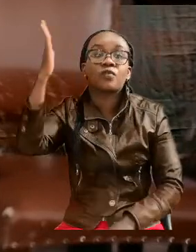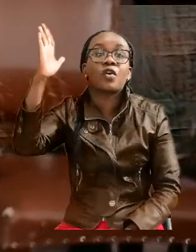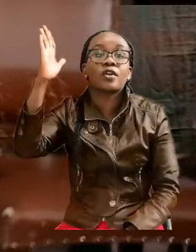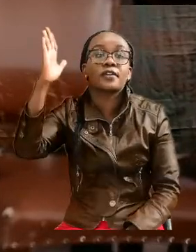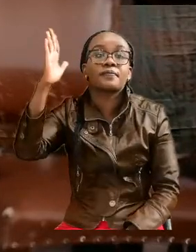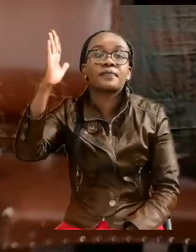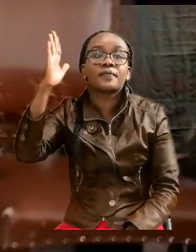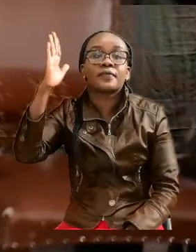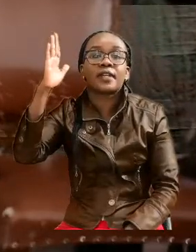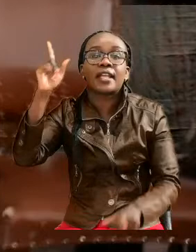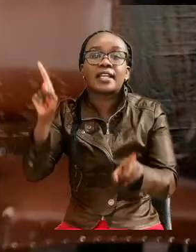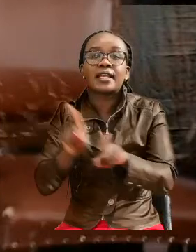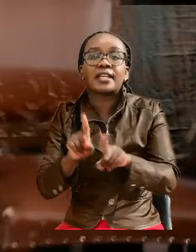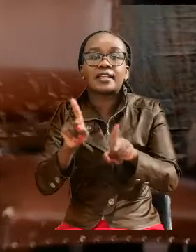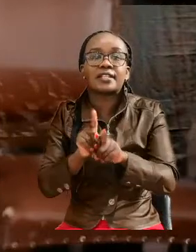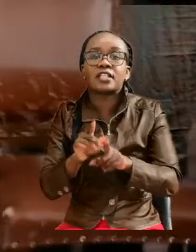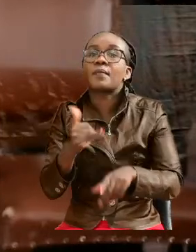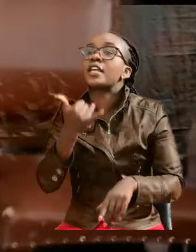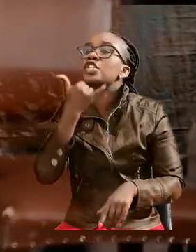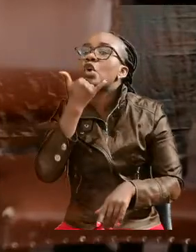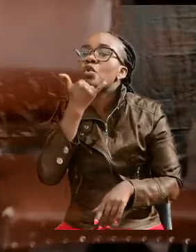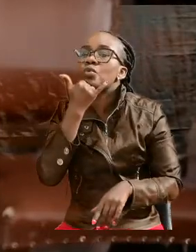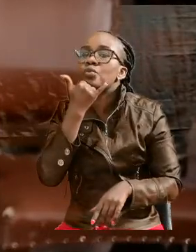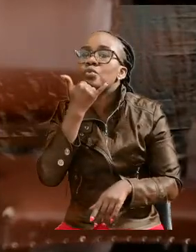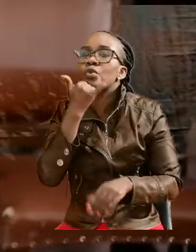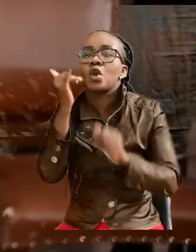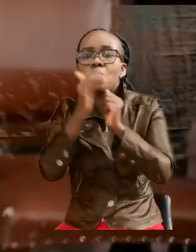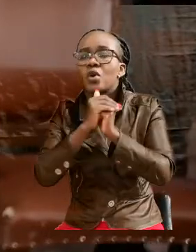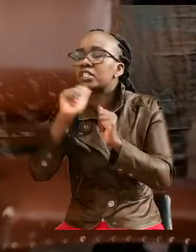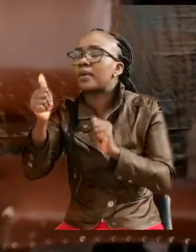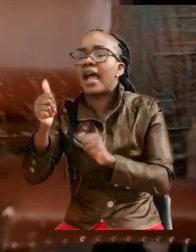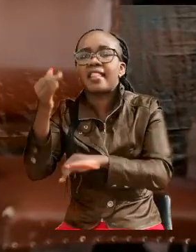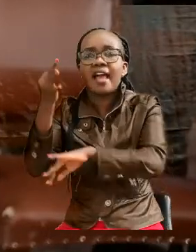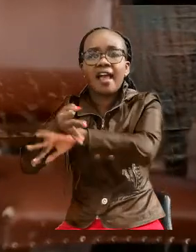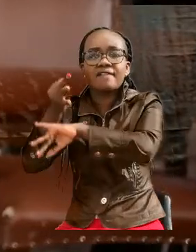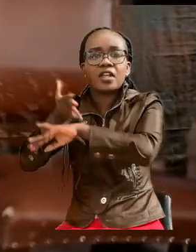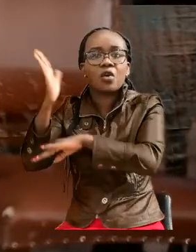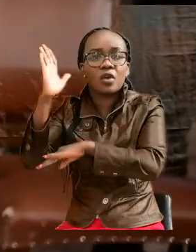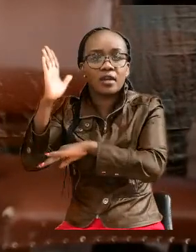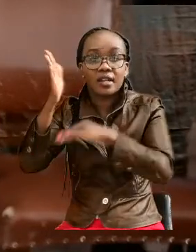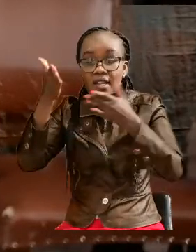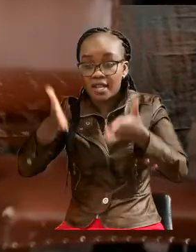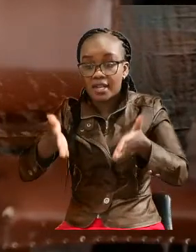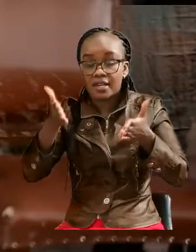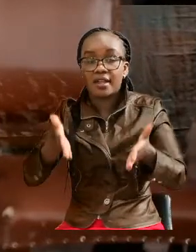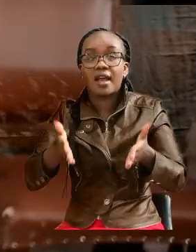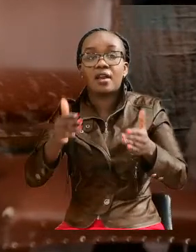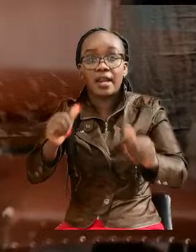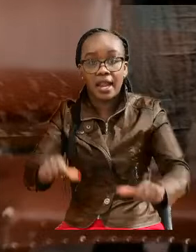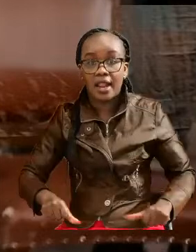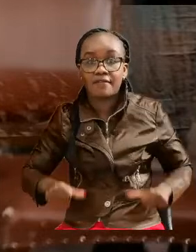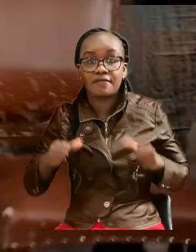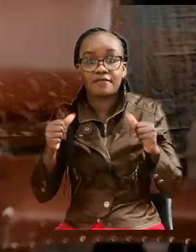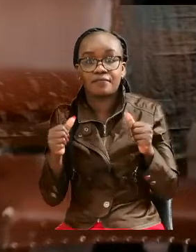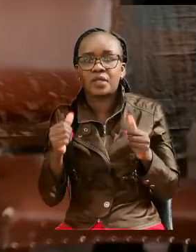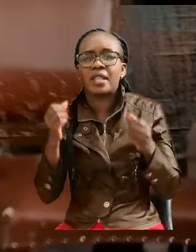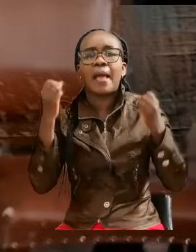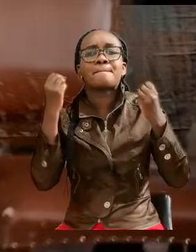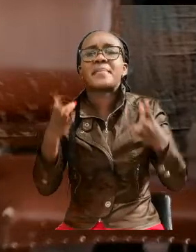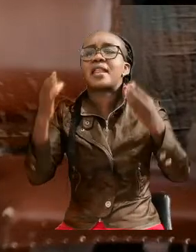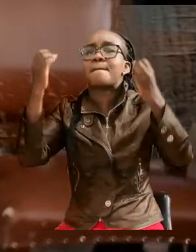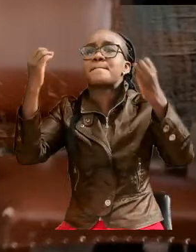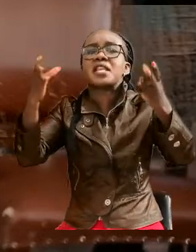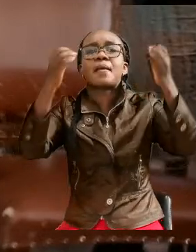It is idolatry to worship any other God. In this present life we are living, there are so many